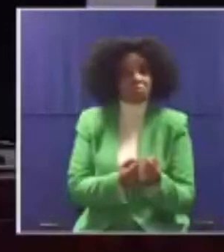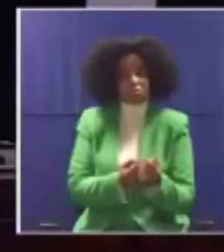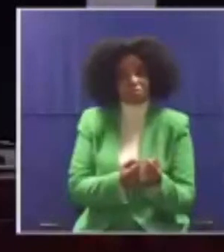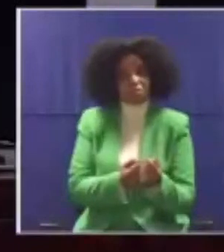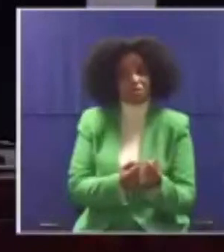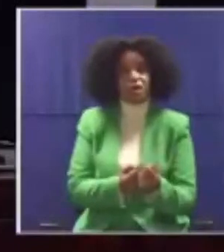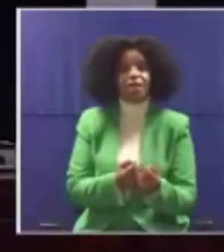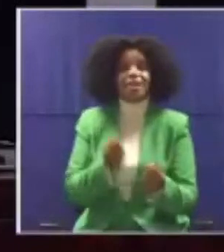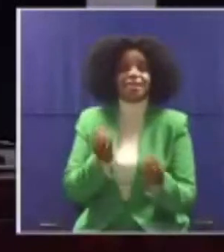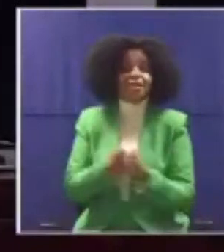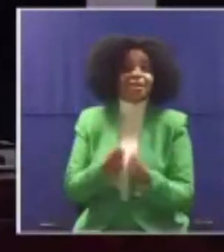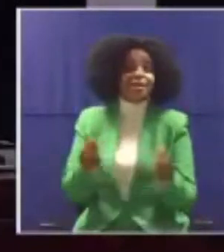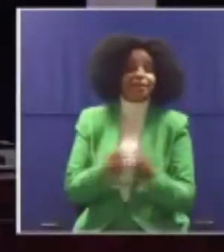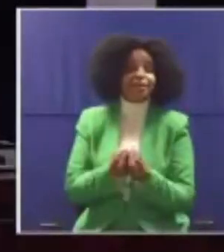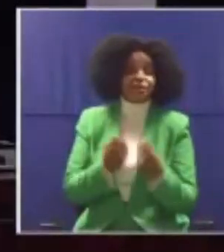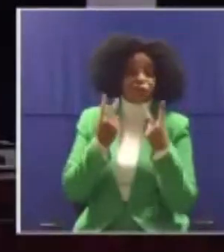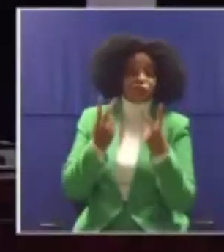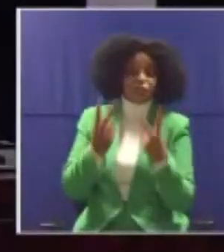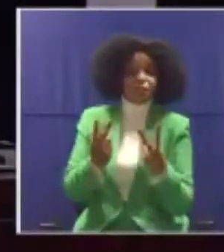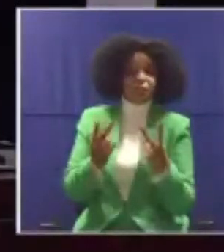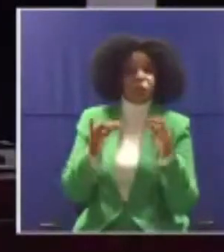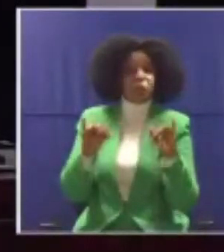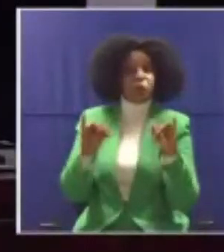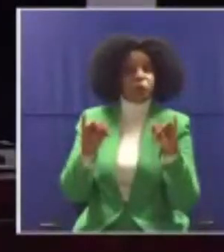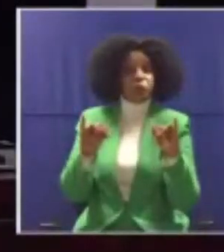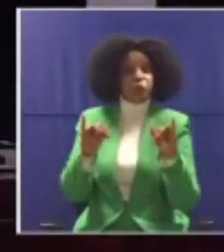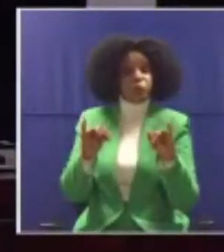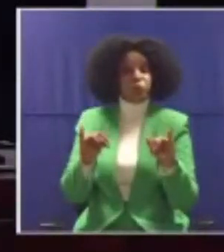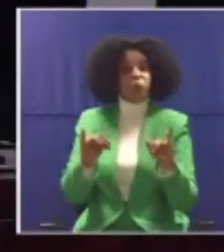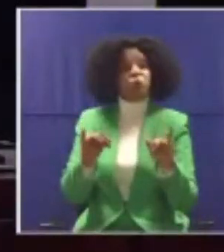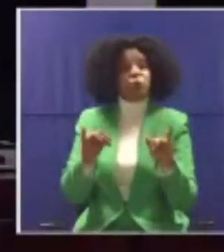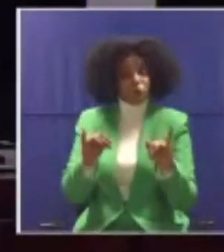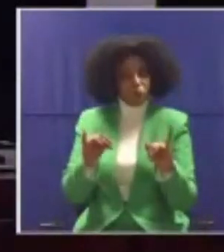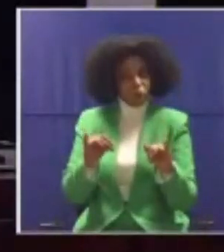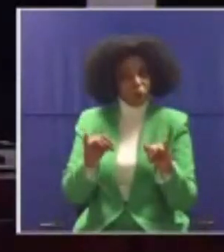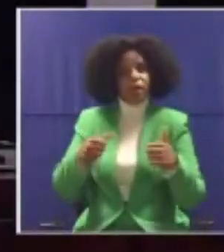when things are not working, then you come with